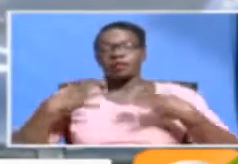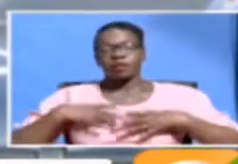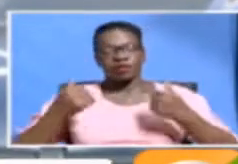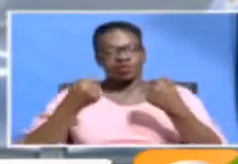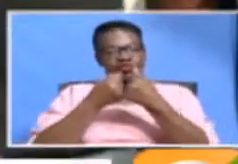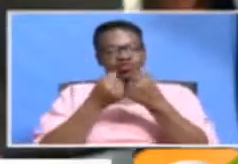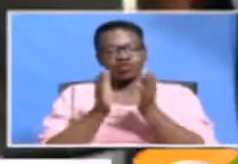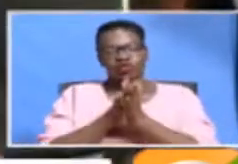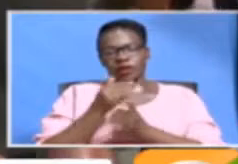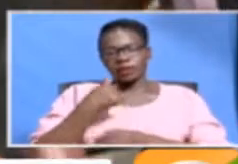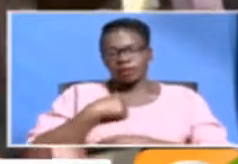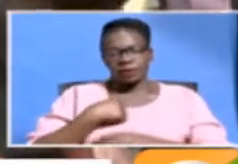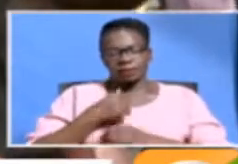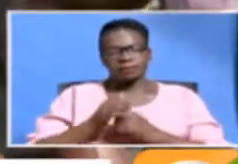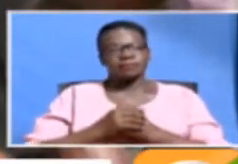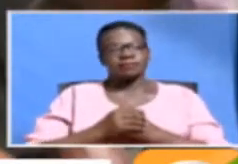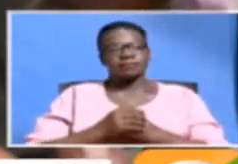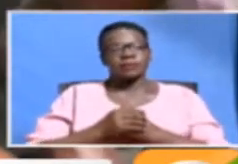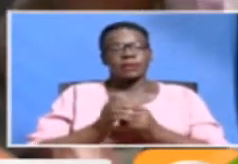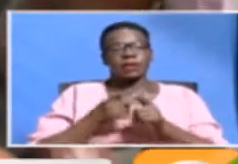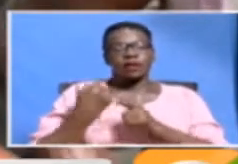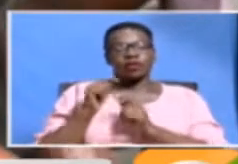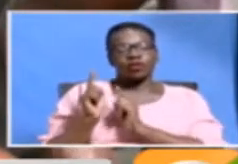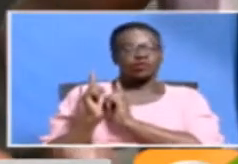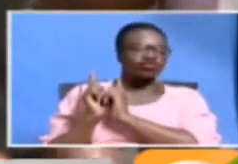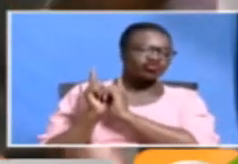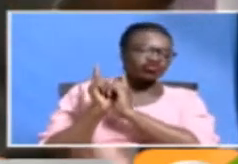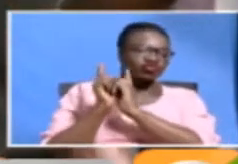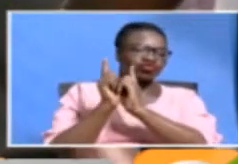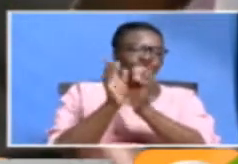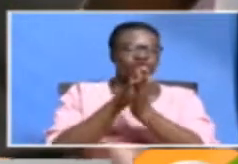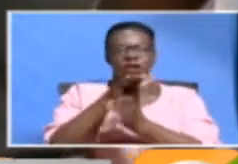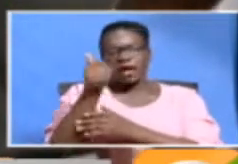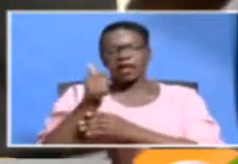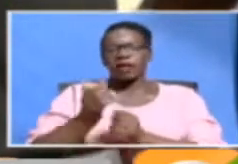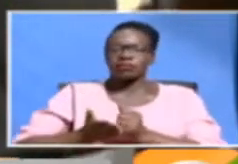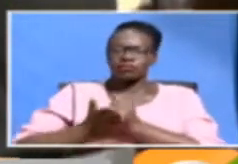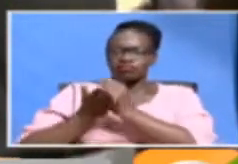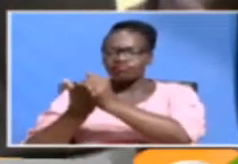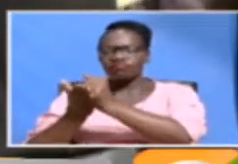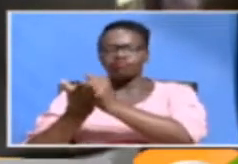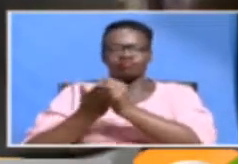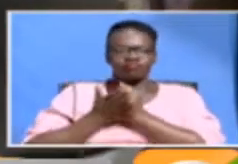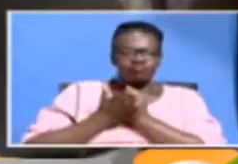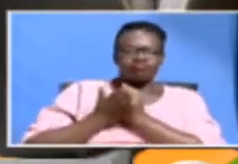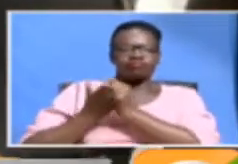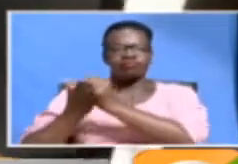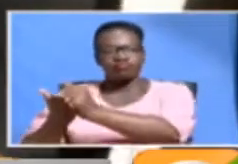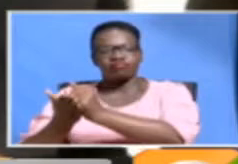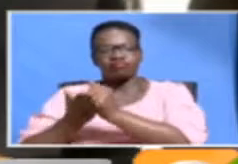tulishiriki nao. Tukakucha na wenzangu, tukasaidiana mpaka mahali penye